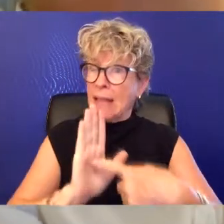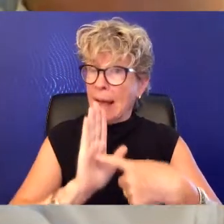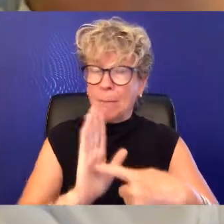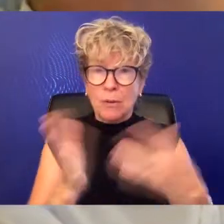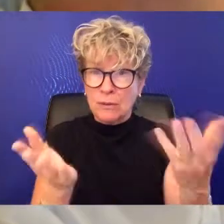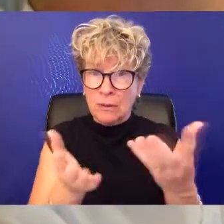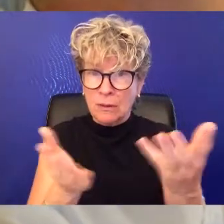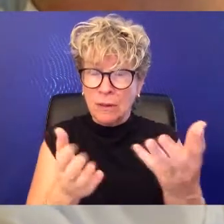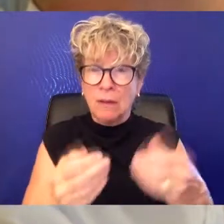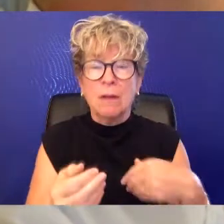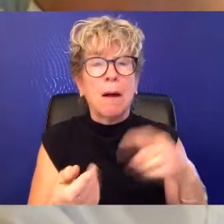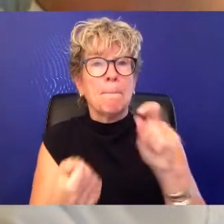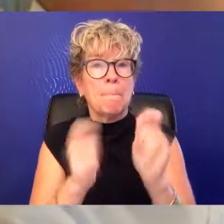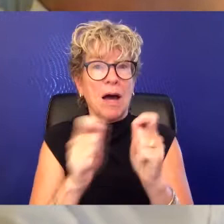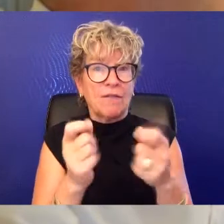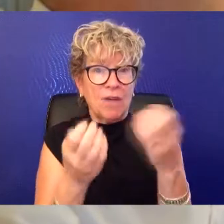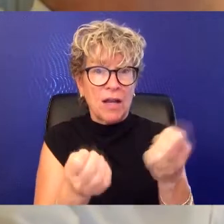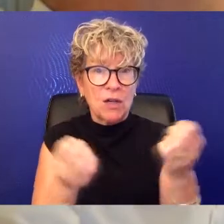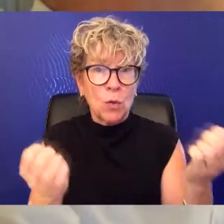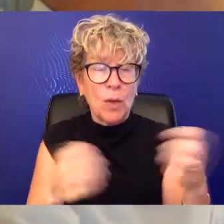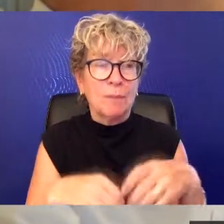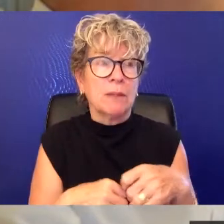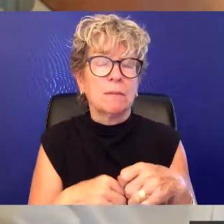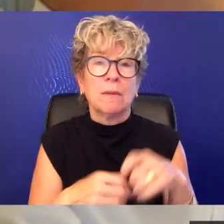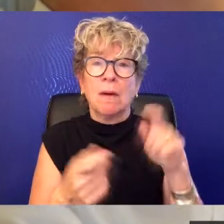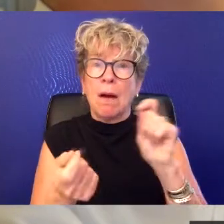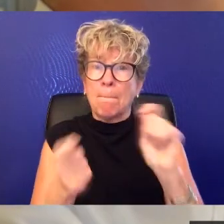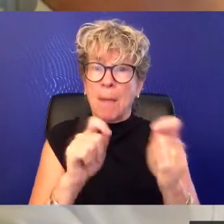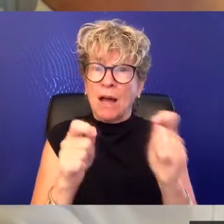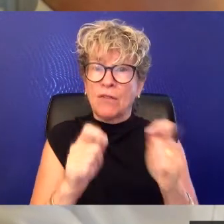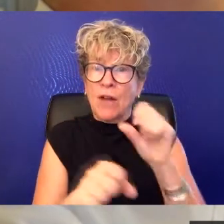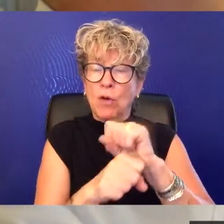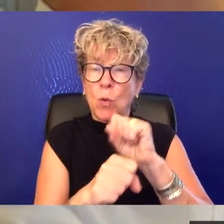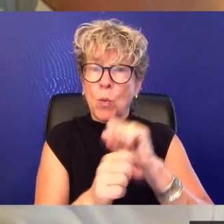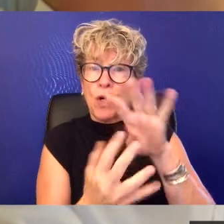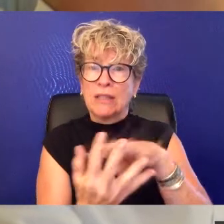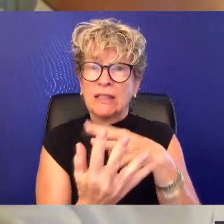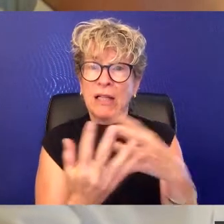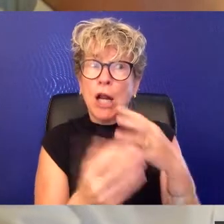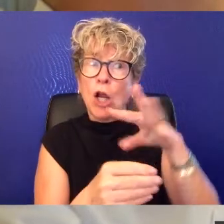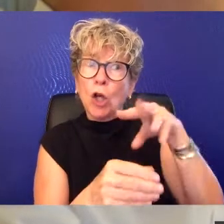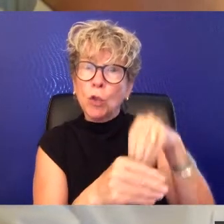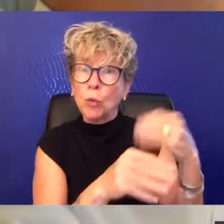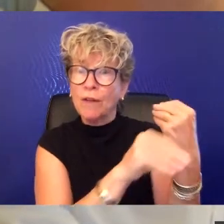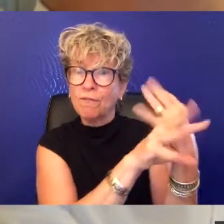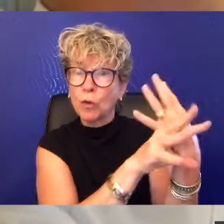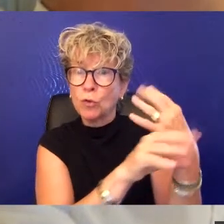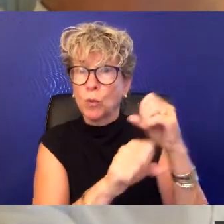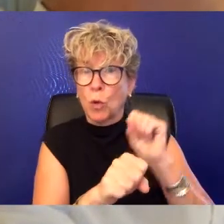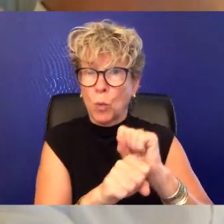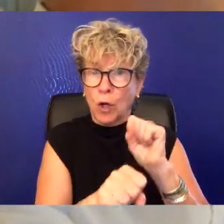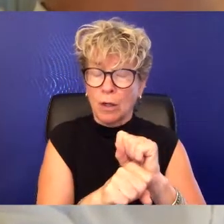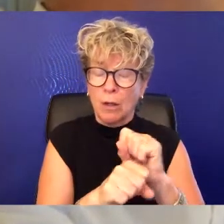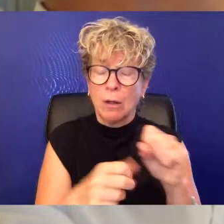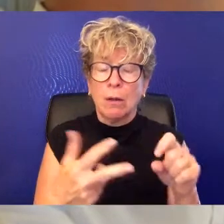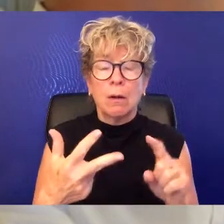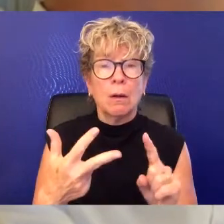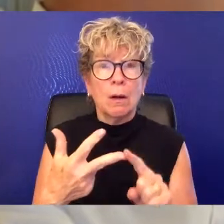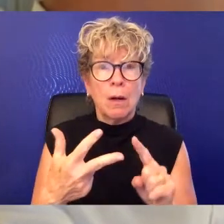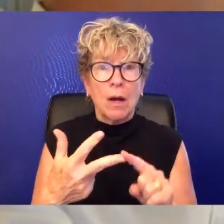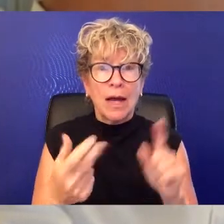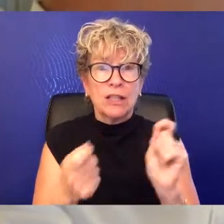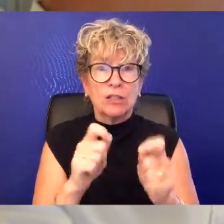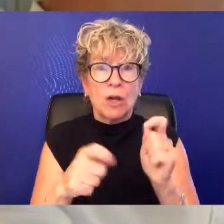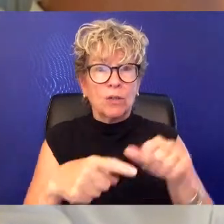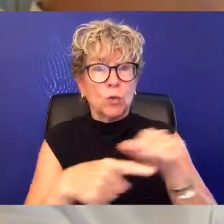include providing or modifying equipment, modified work schedules, including options for virtual work, and